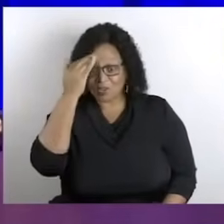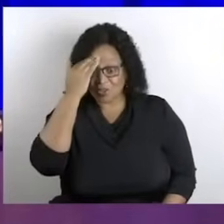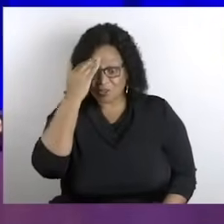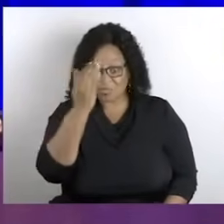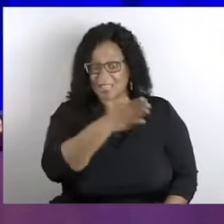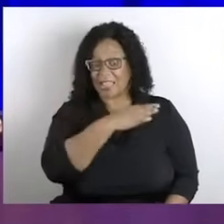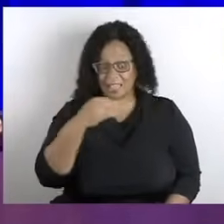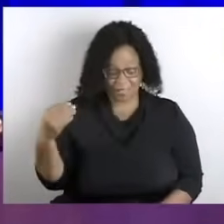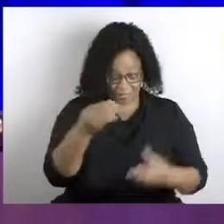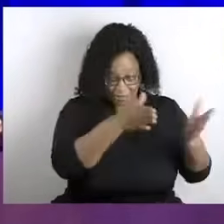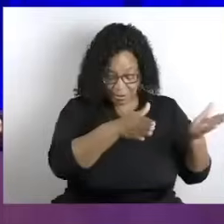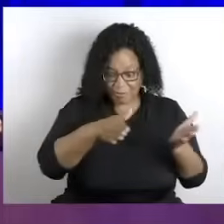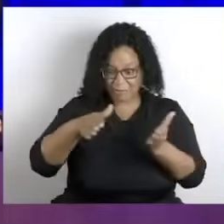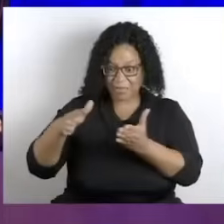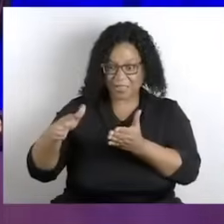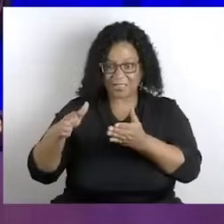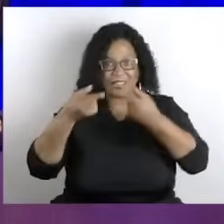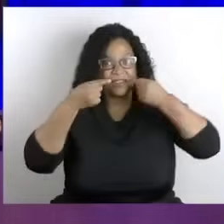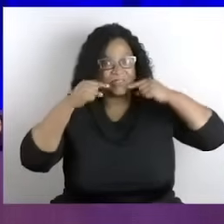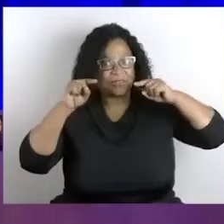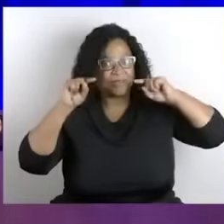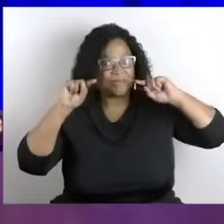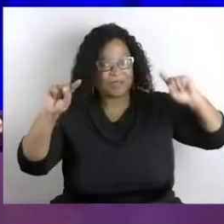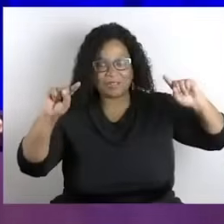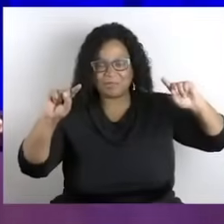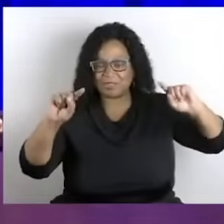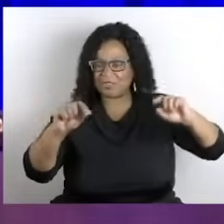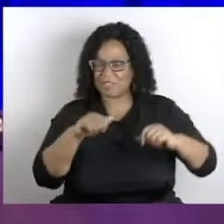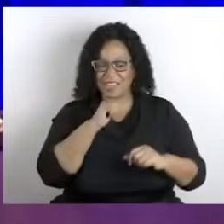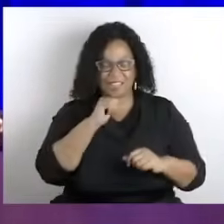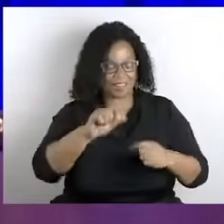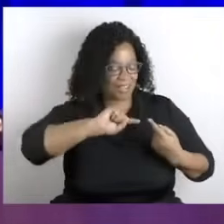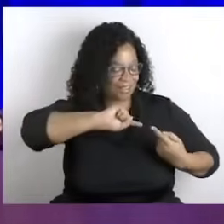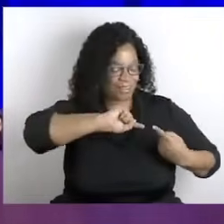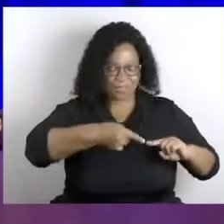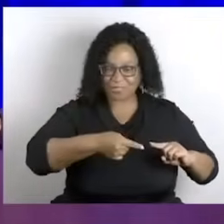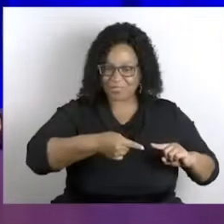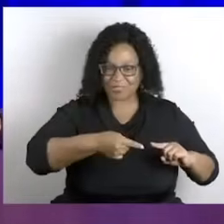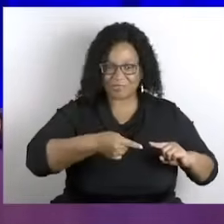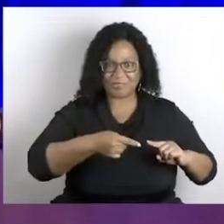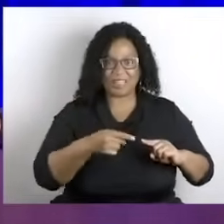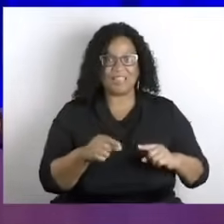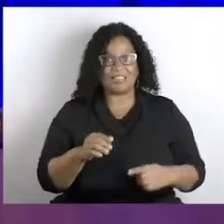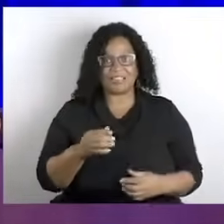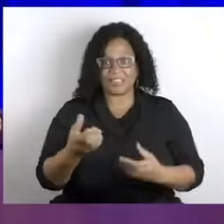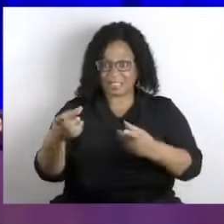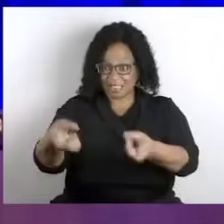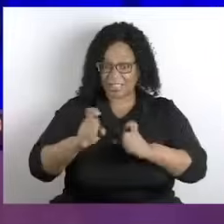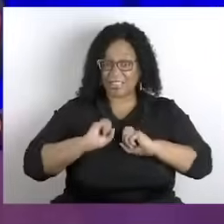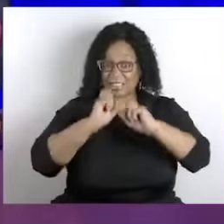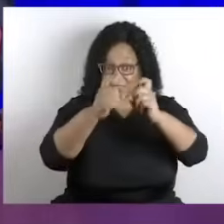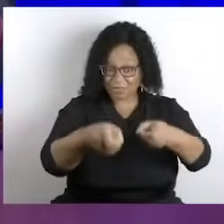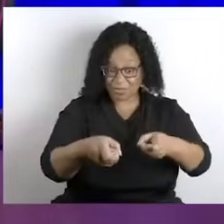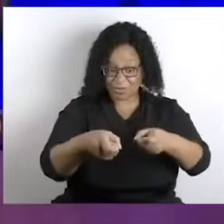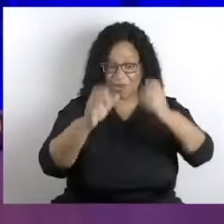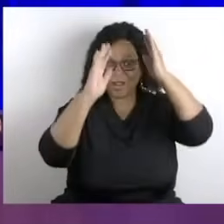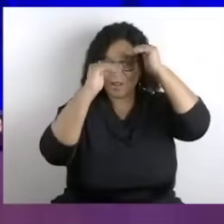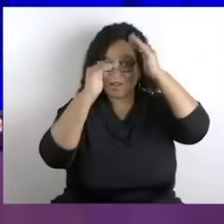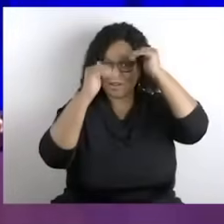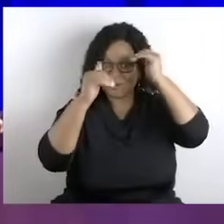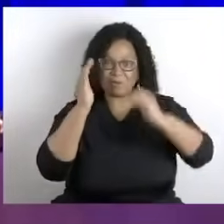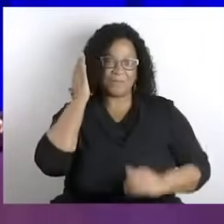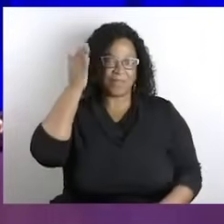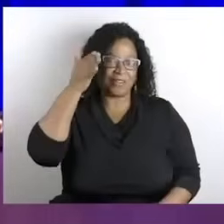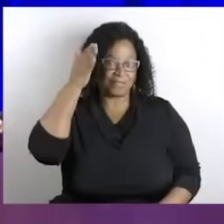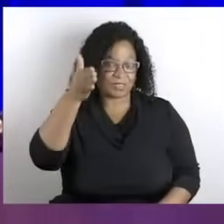I got plans to prosper you, not to harm you, to give you hope and a future. Oh, child of God, you ought to